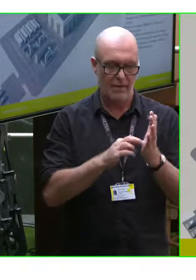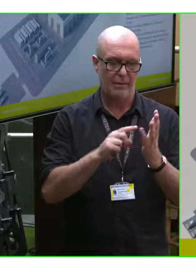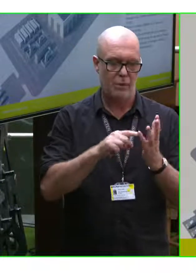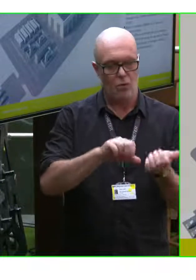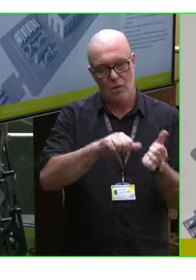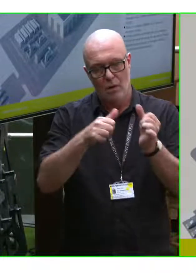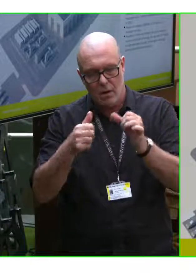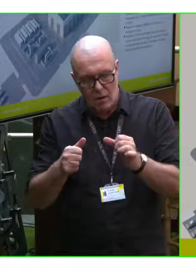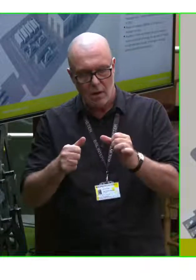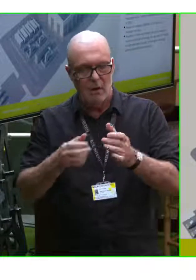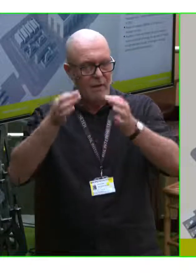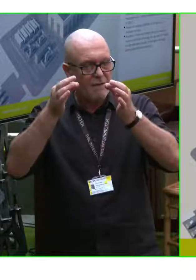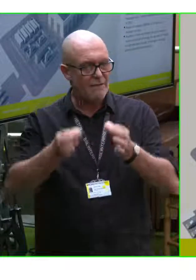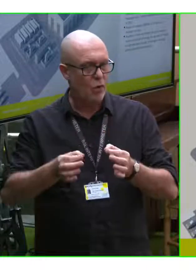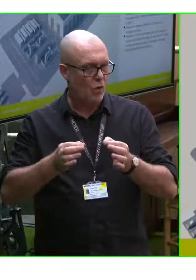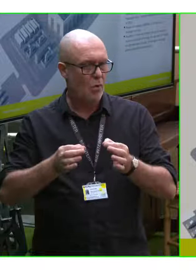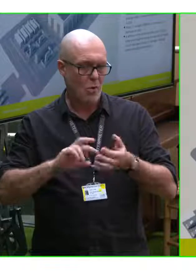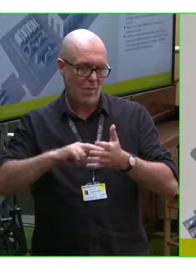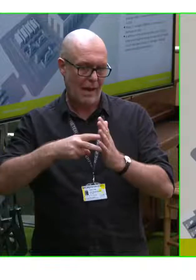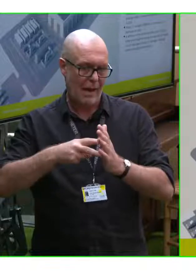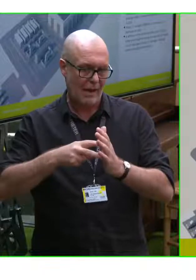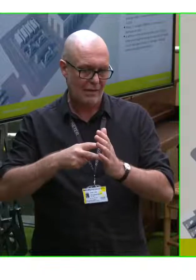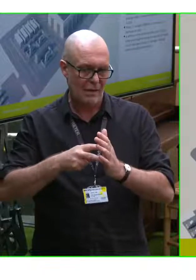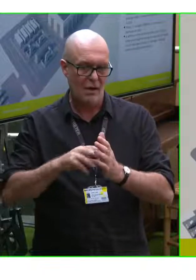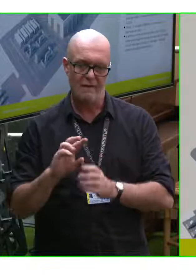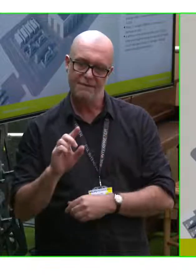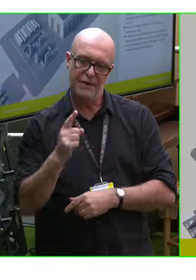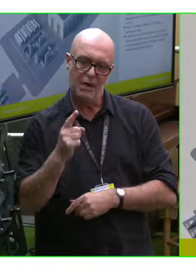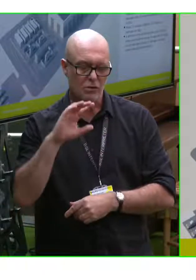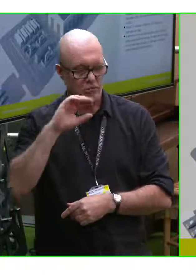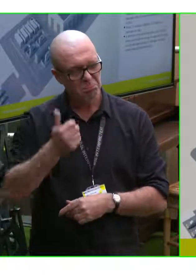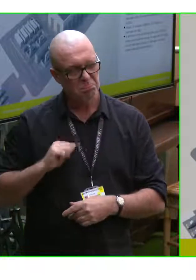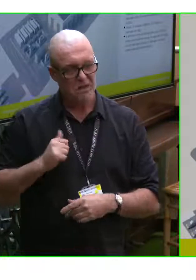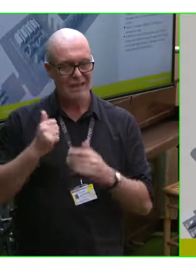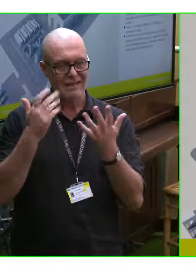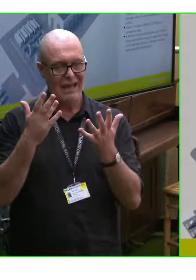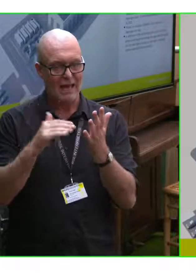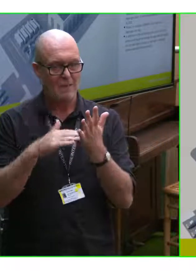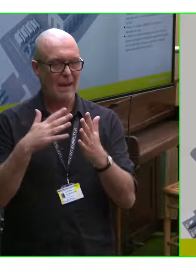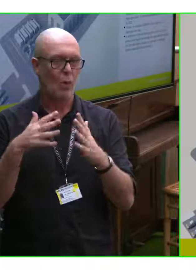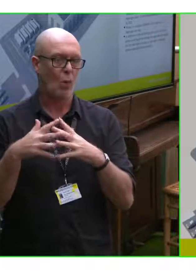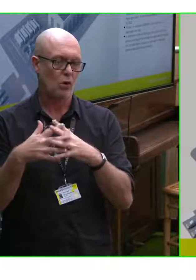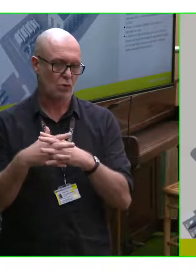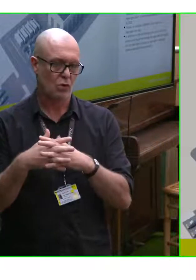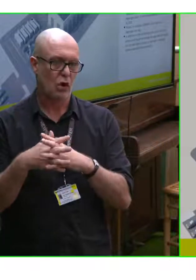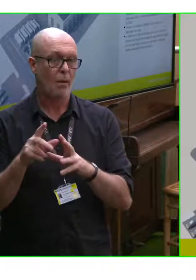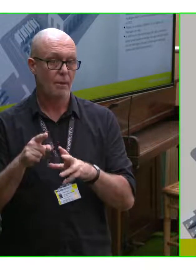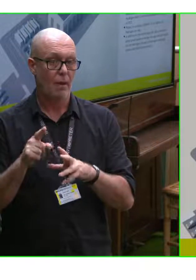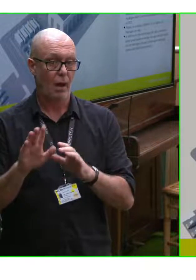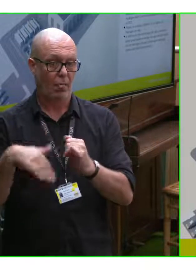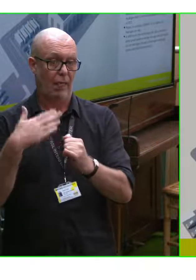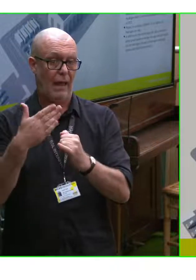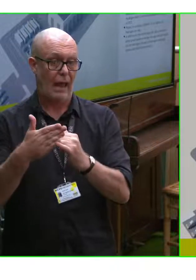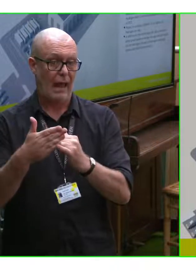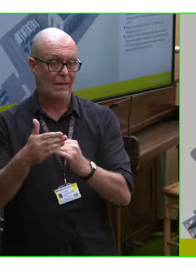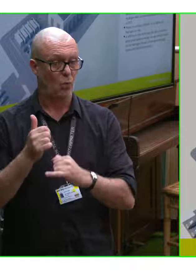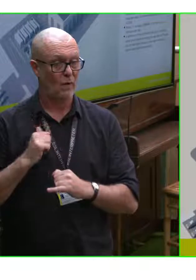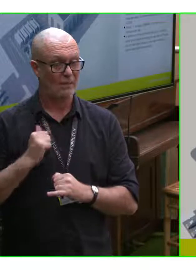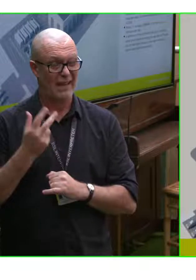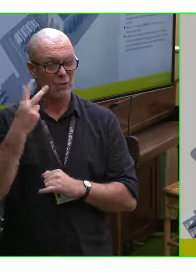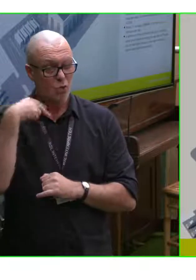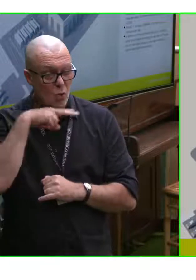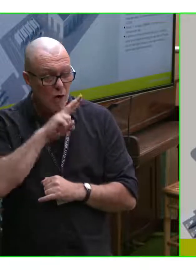an initial phase of 10 megawatts. The ultimate ambition for this project is to be a 200 megawatt green electrolyser, which would make it UK's largest